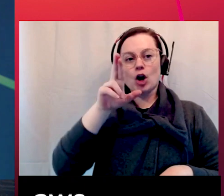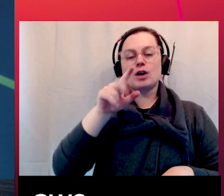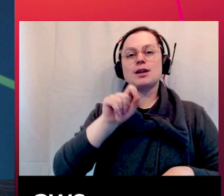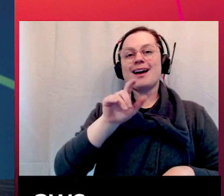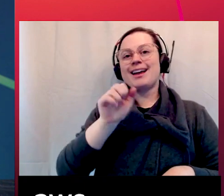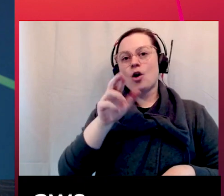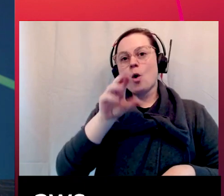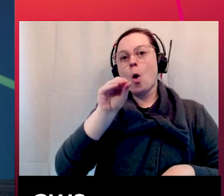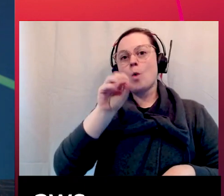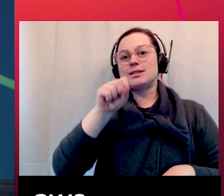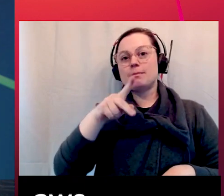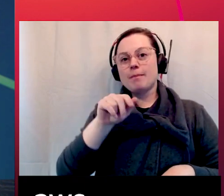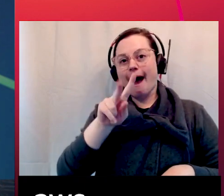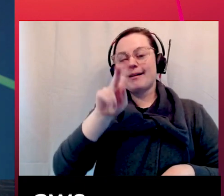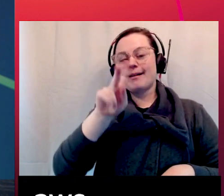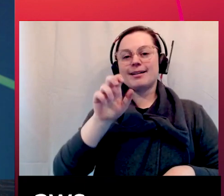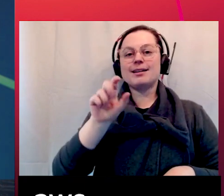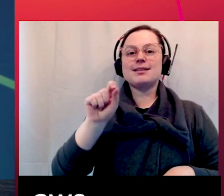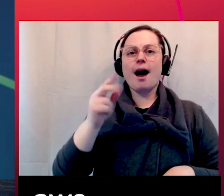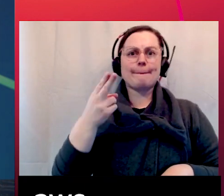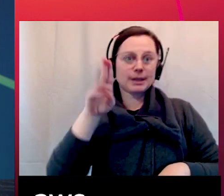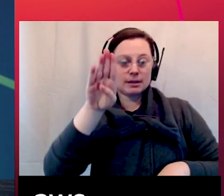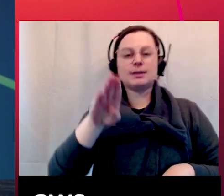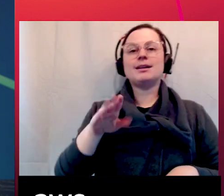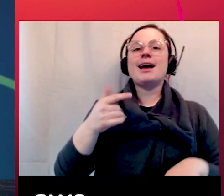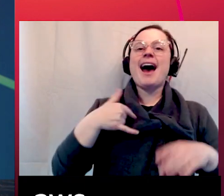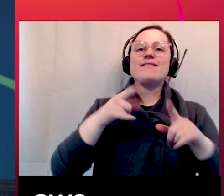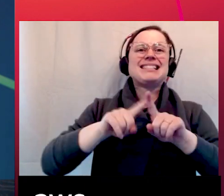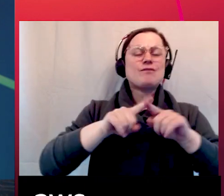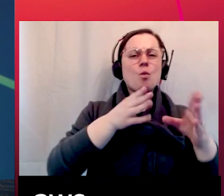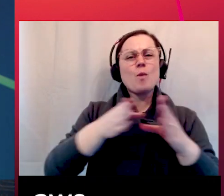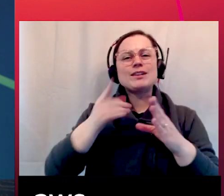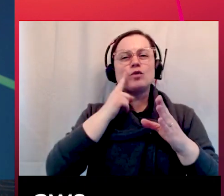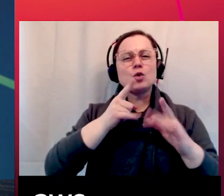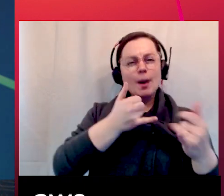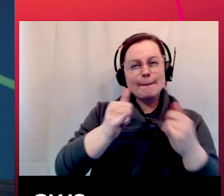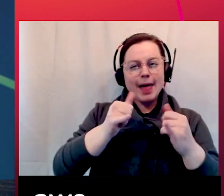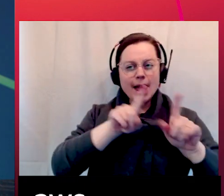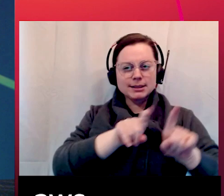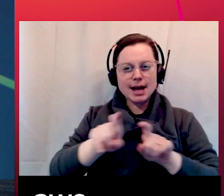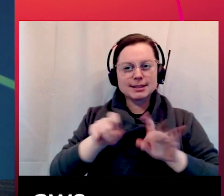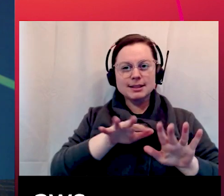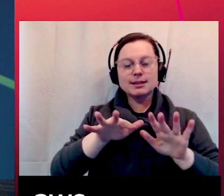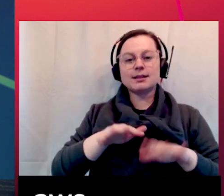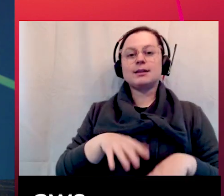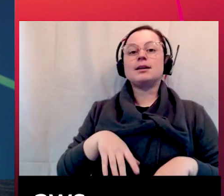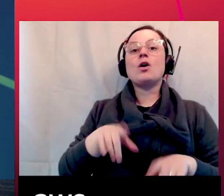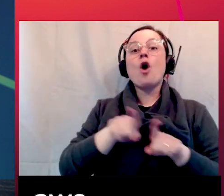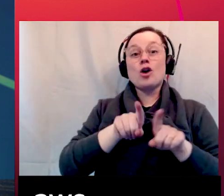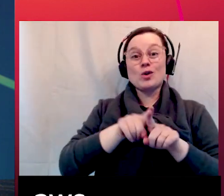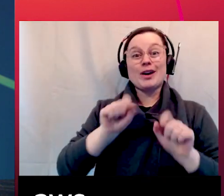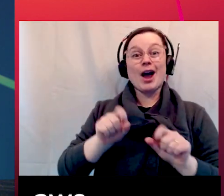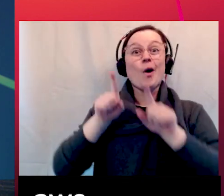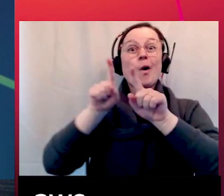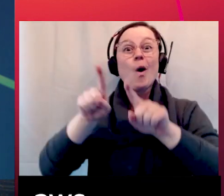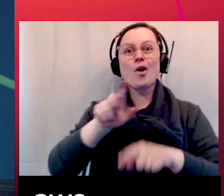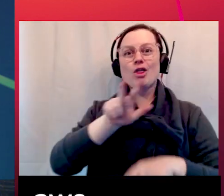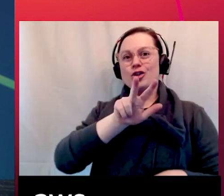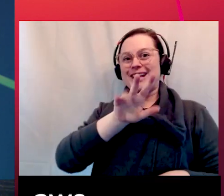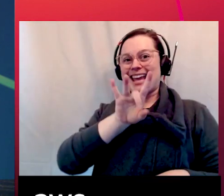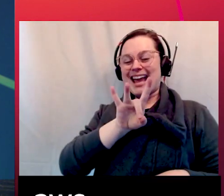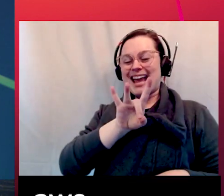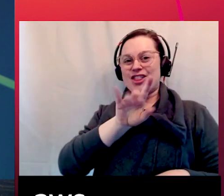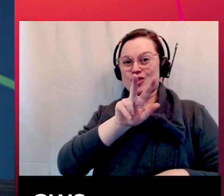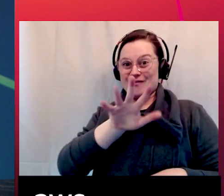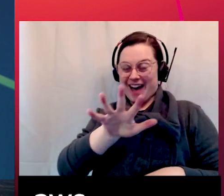You have tutorials, documentation, a sandbox. And then you can come and visit us, 3835 booth number on the floor. You get a demo